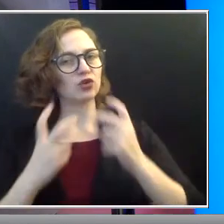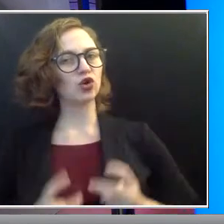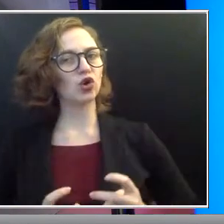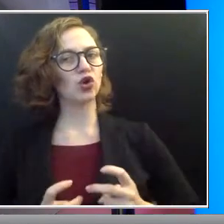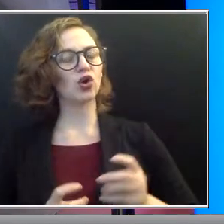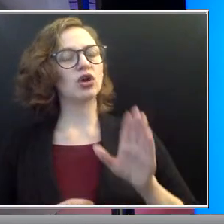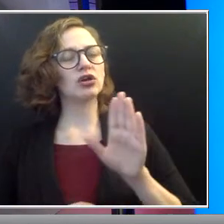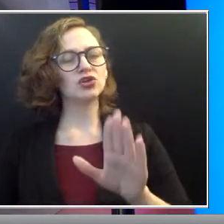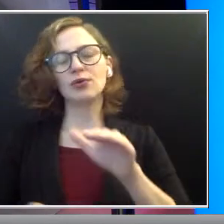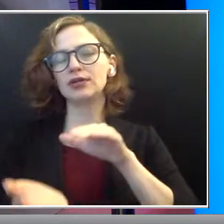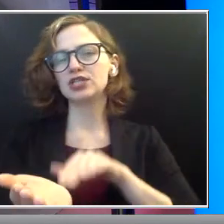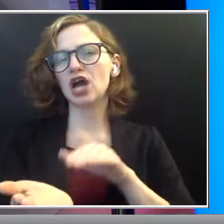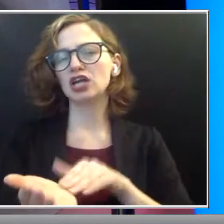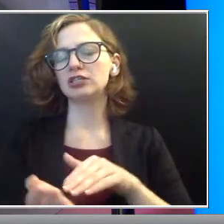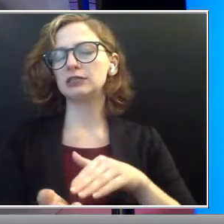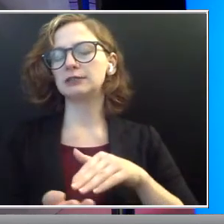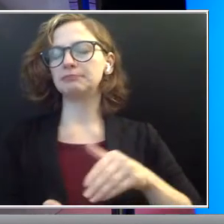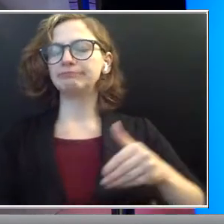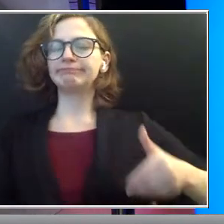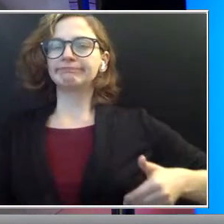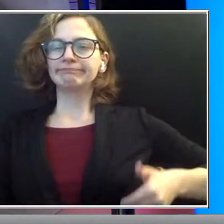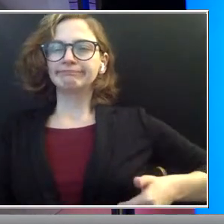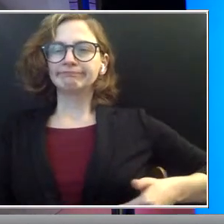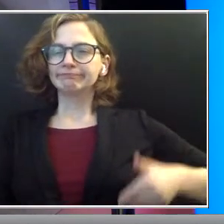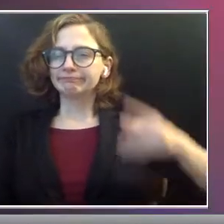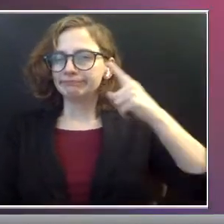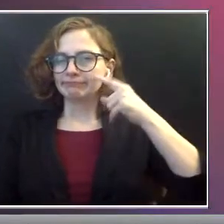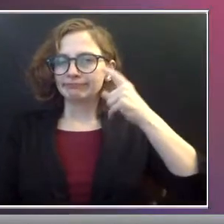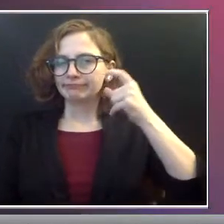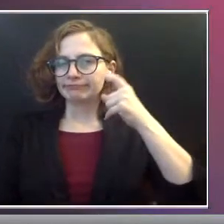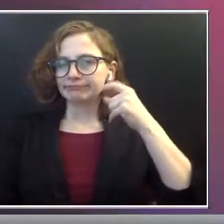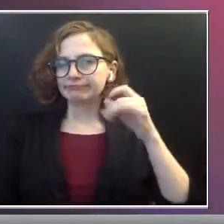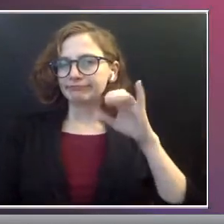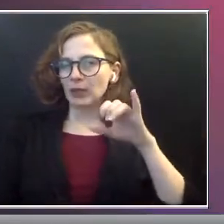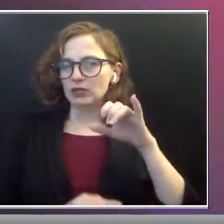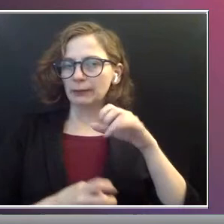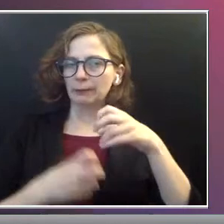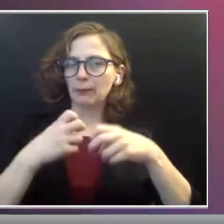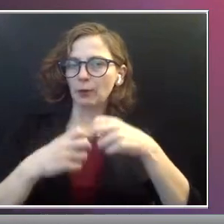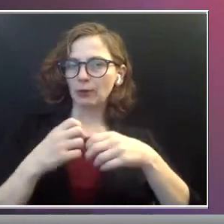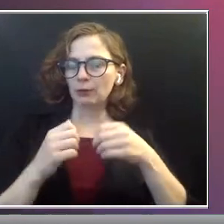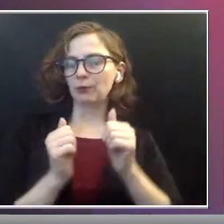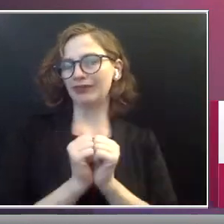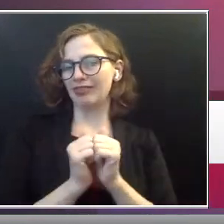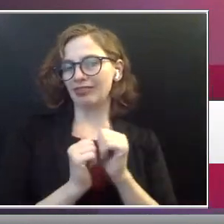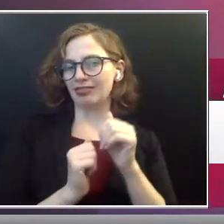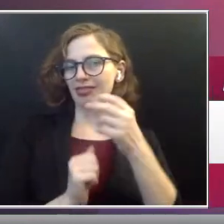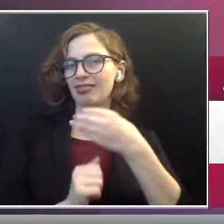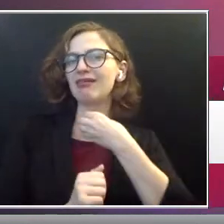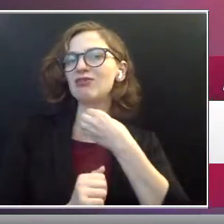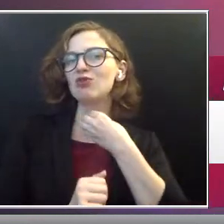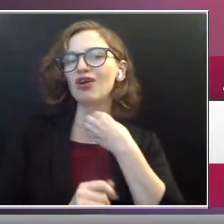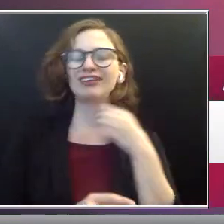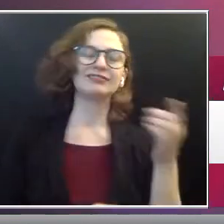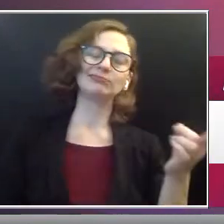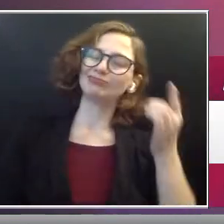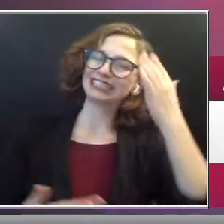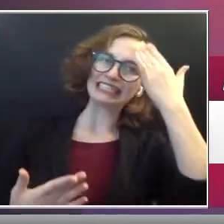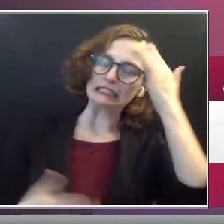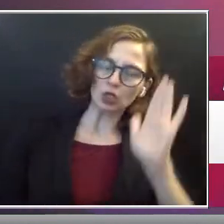something with your thyroid. They didn't really know what was causing my symptoms, and so I think she added on some blood work, and that's how they found